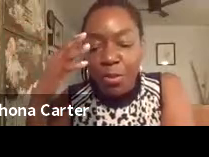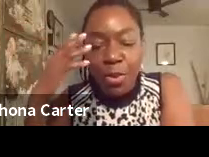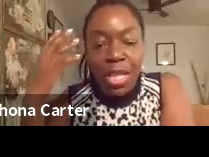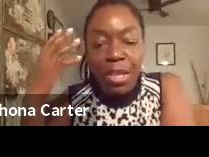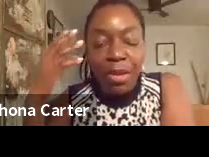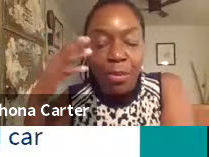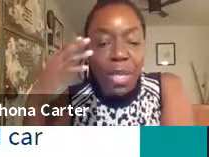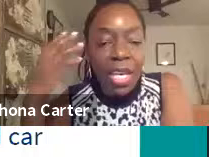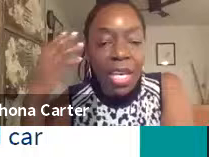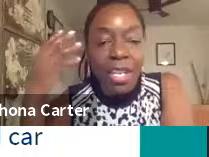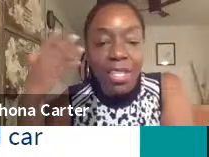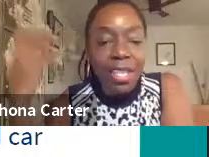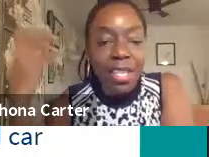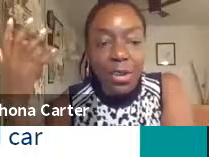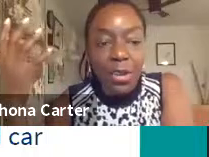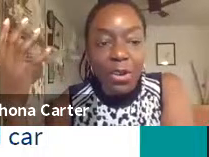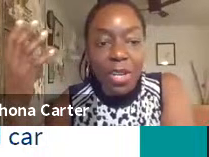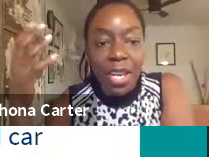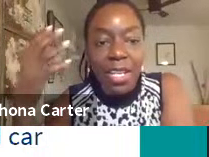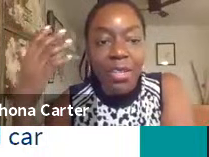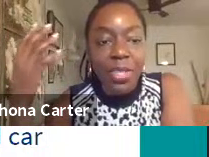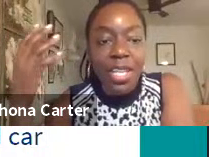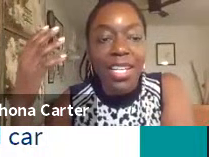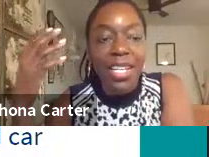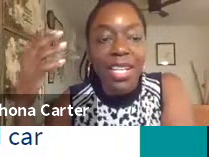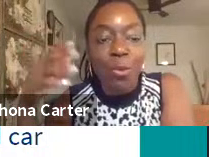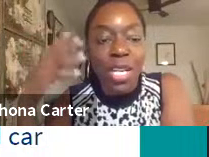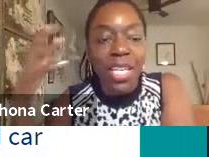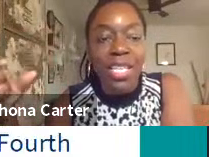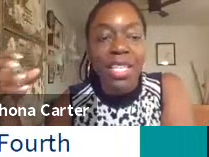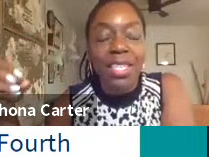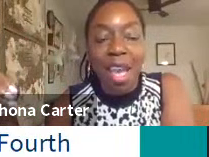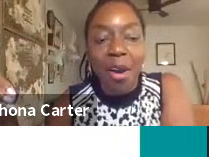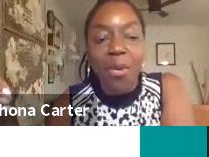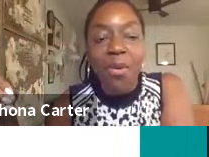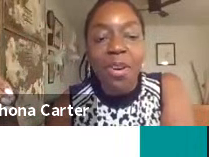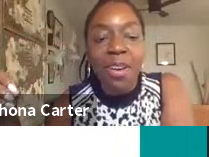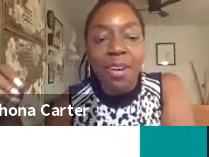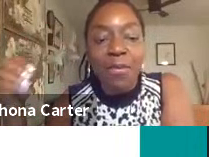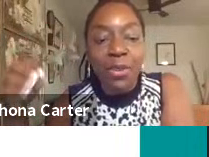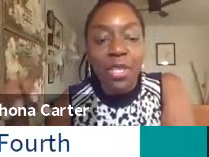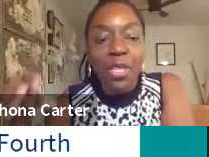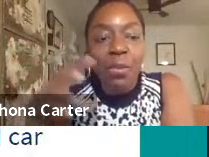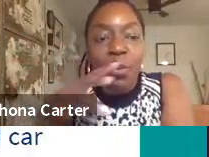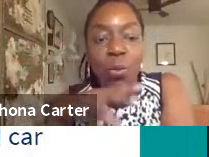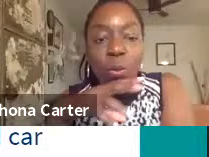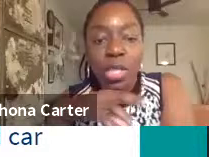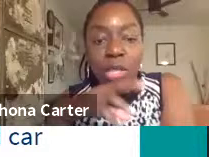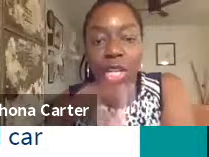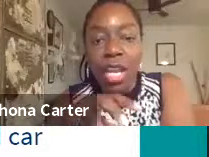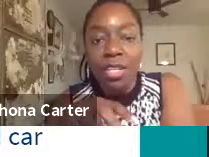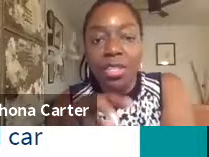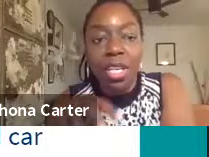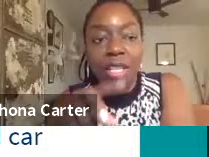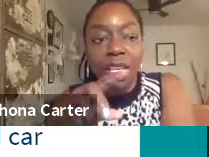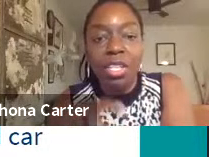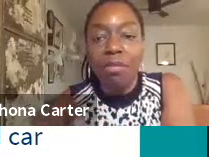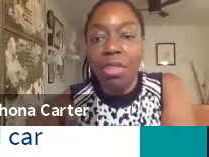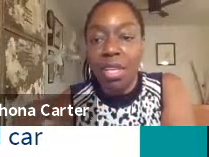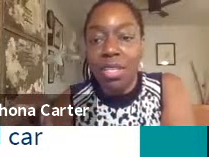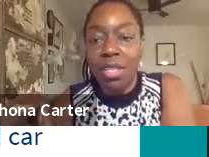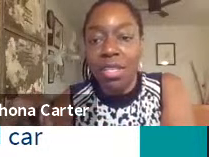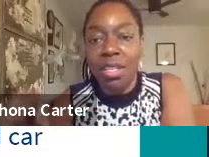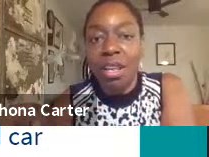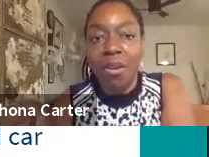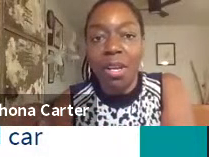not really being a designer and understanding what exists now versus what would change in each